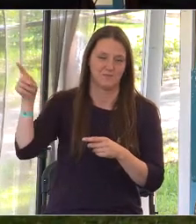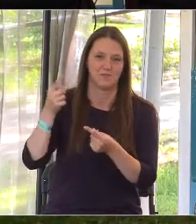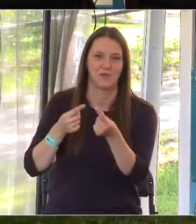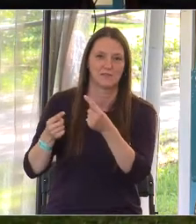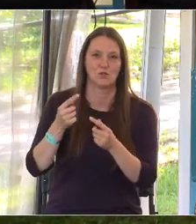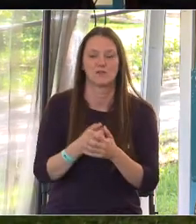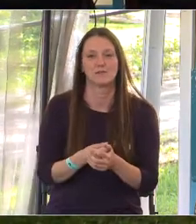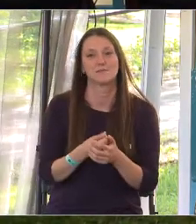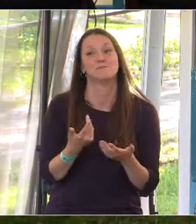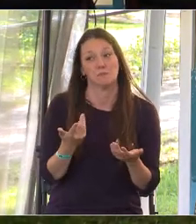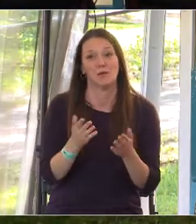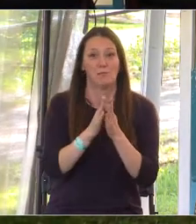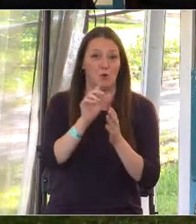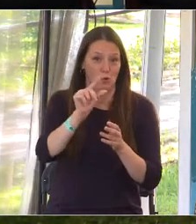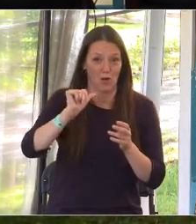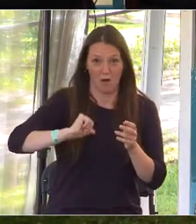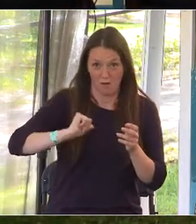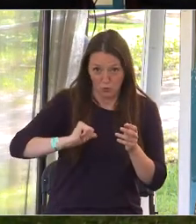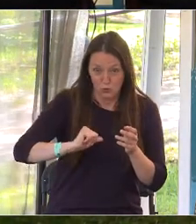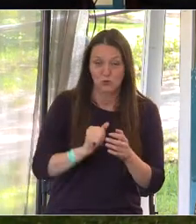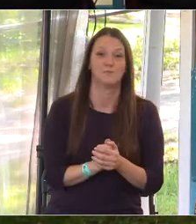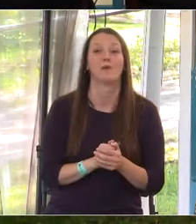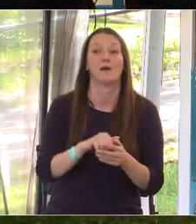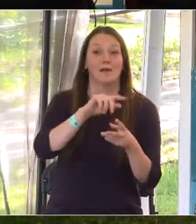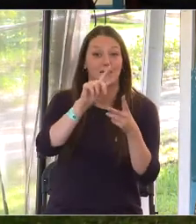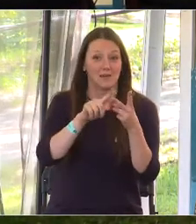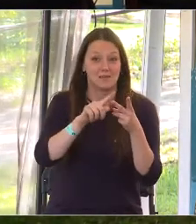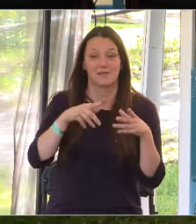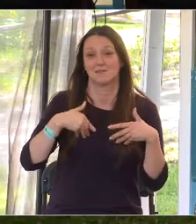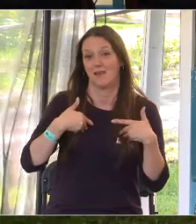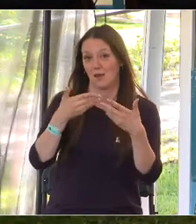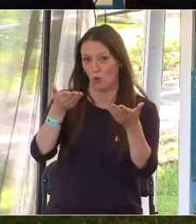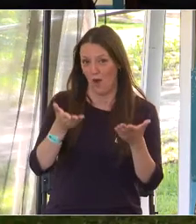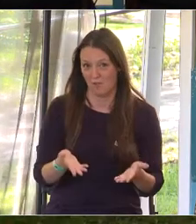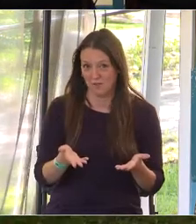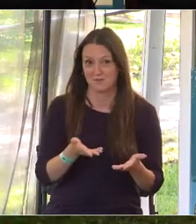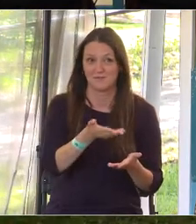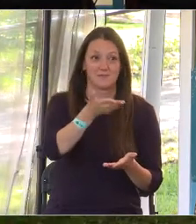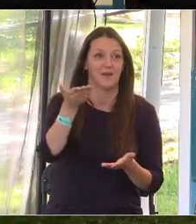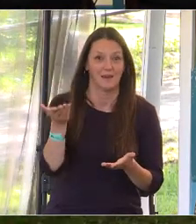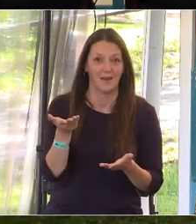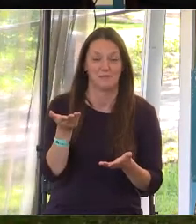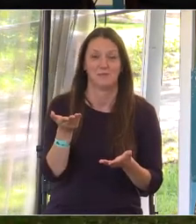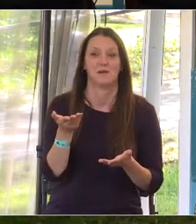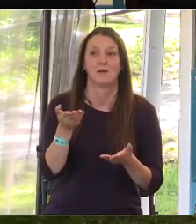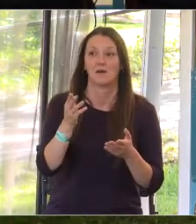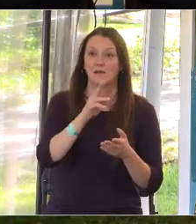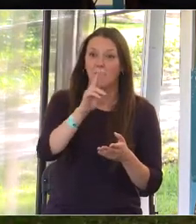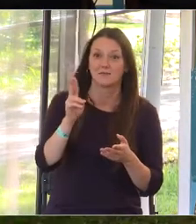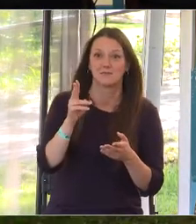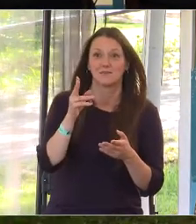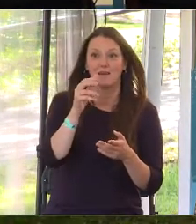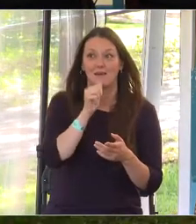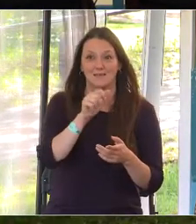So bear with us, that's one thing. And the other one is that you're welcome. You know, everybody else who doesn't know, understand